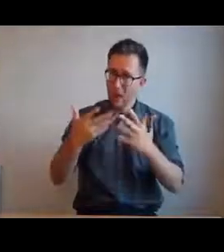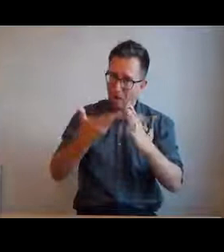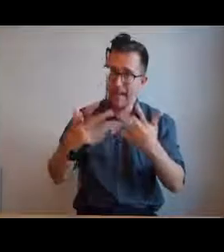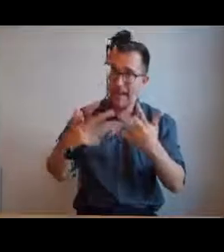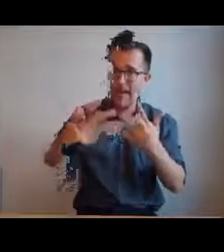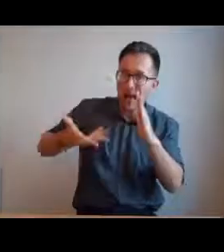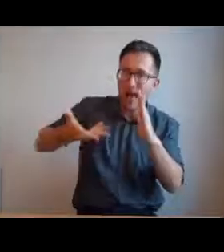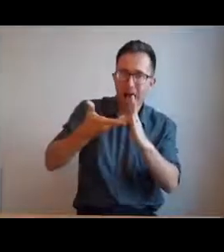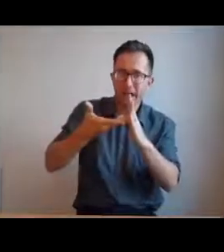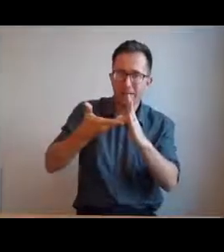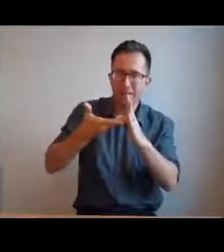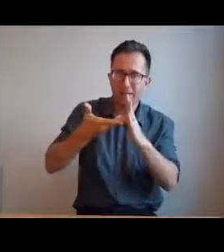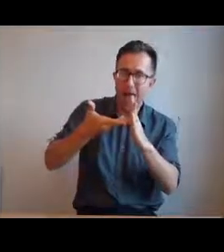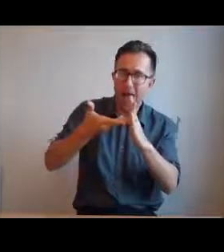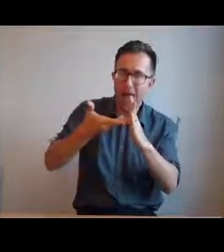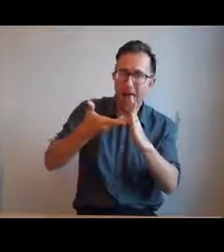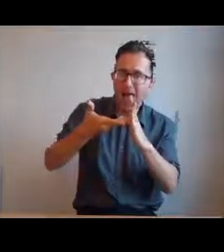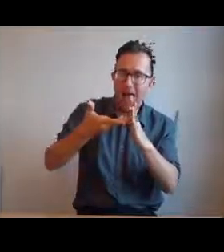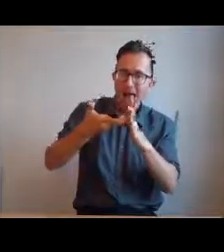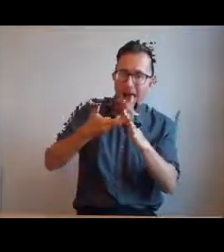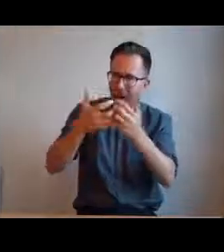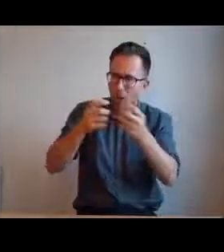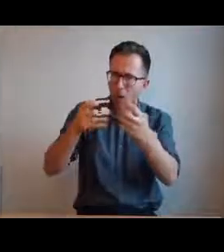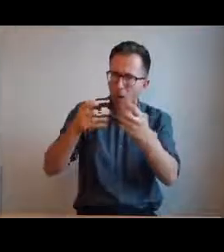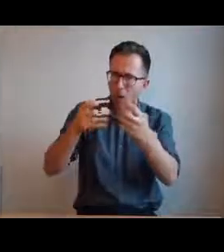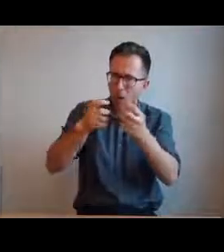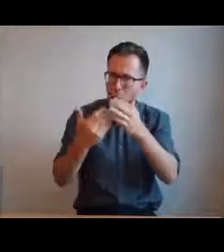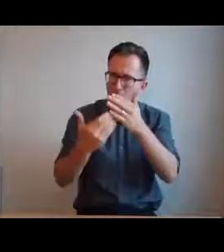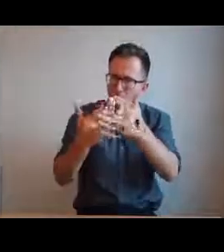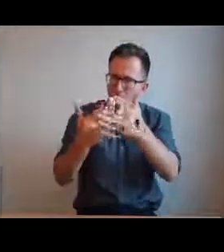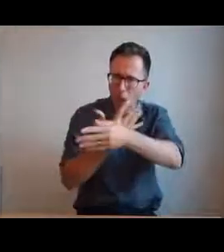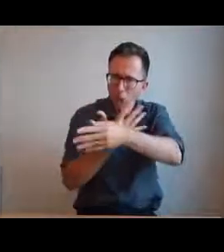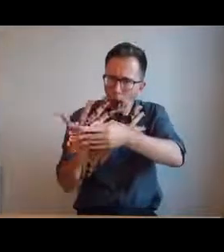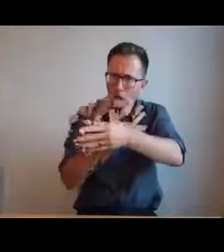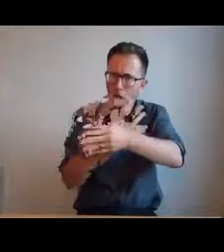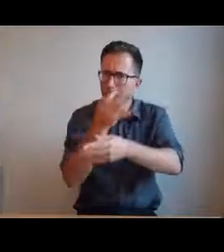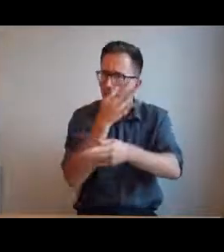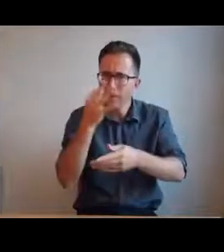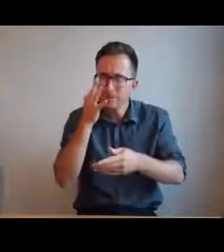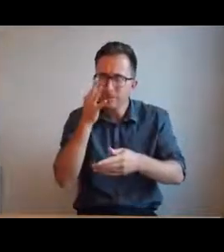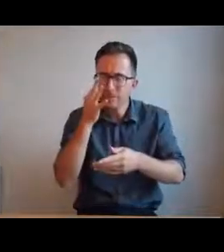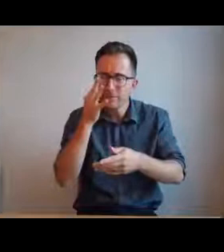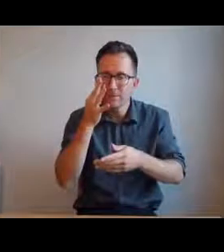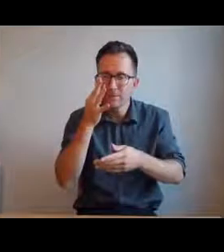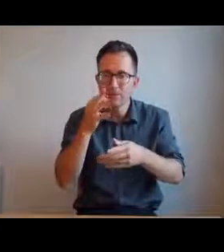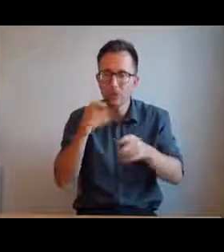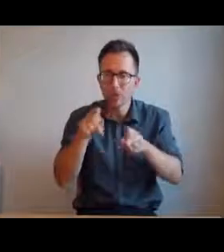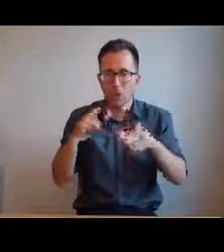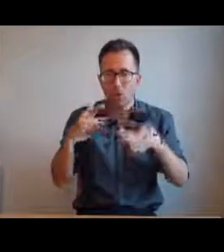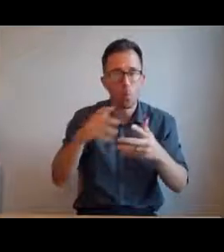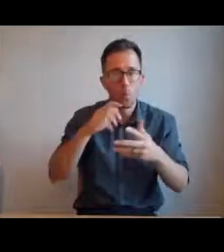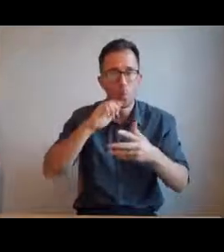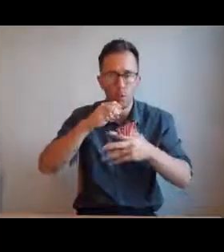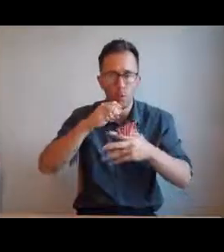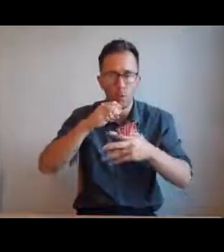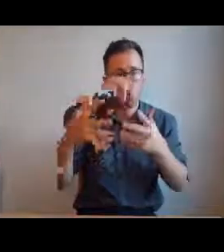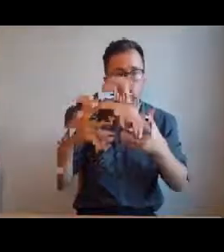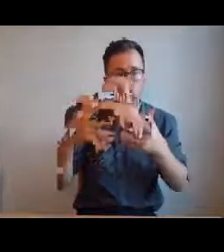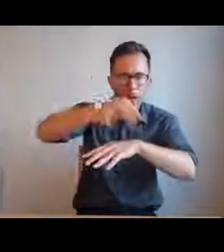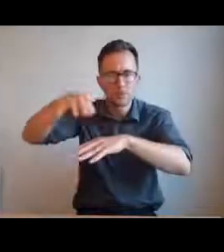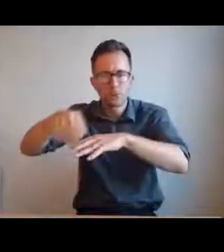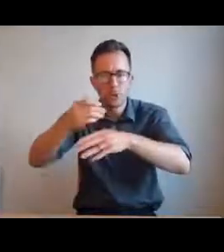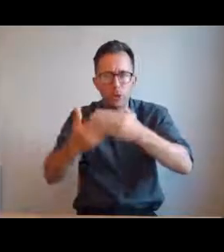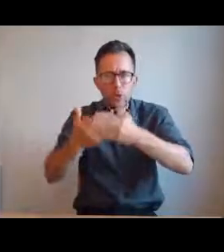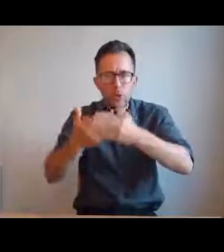on the specific type of ecological mitigation proposed across the route, such as grassland, woodland, and further refinements